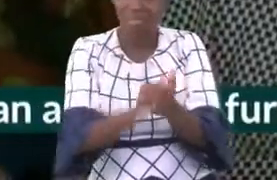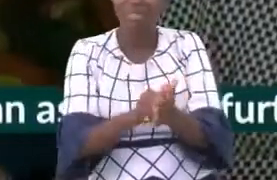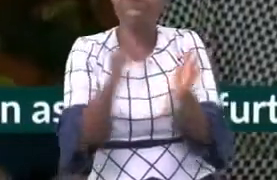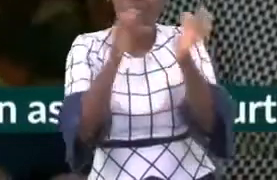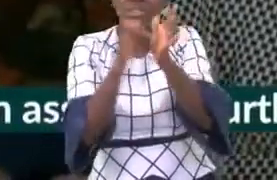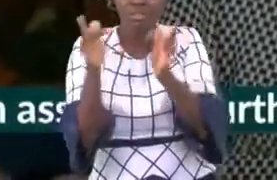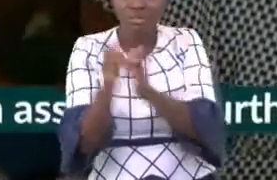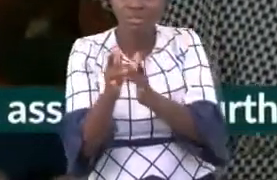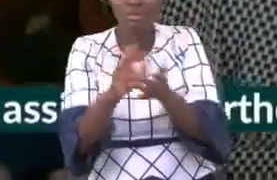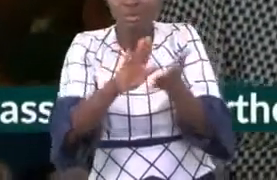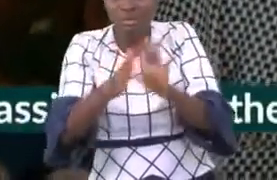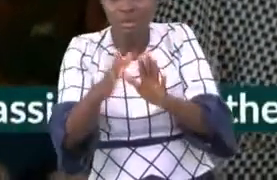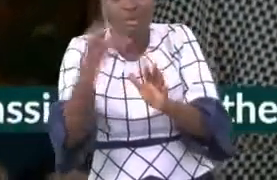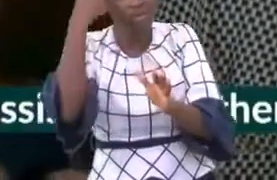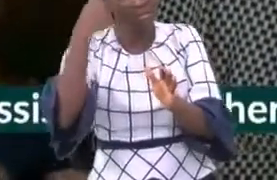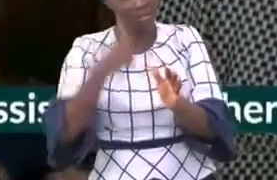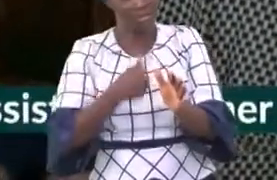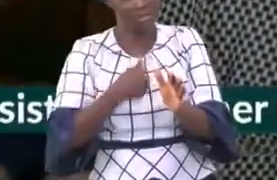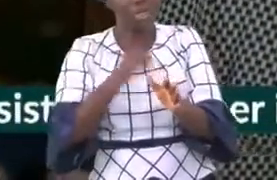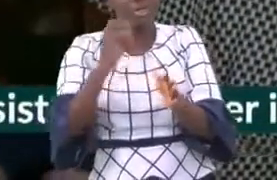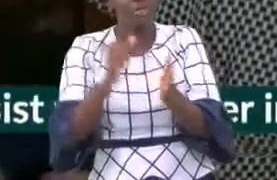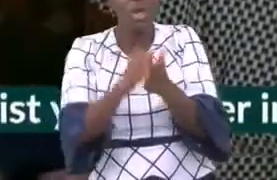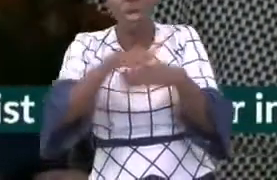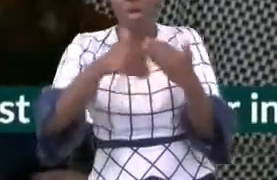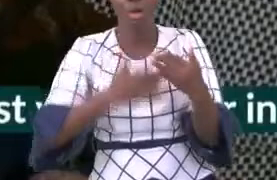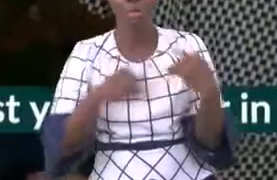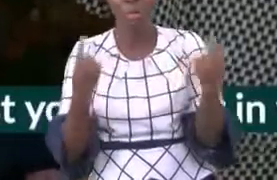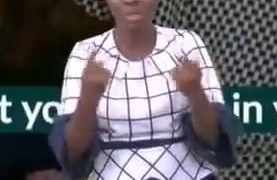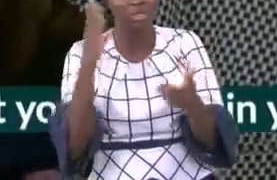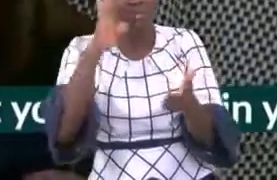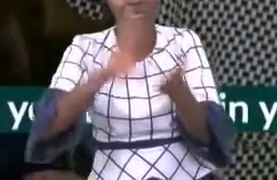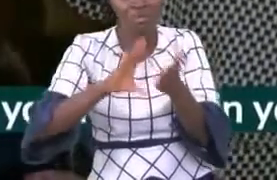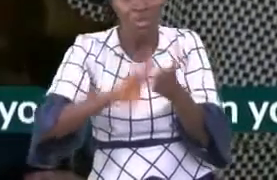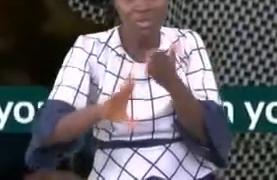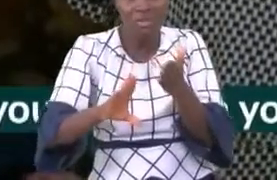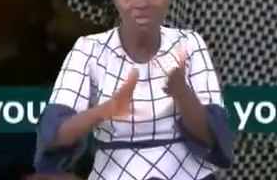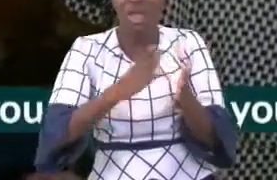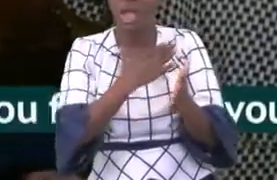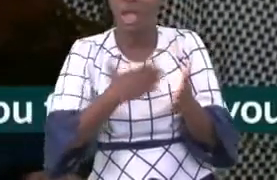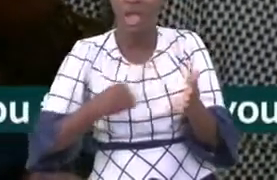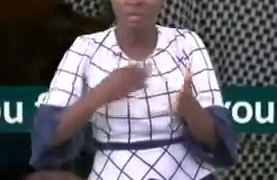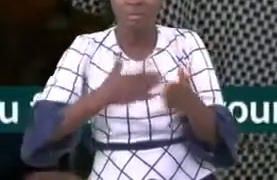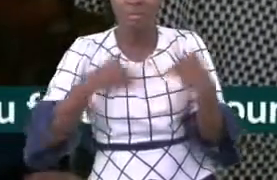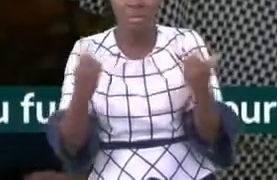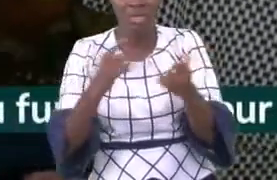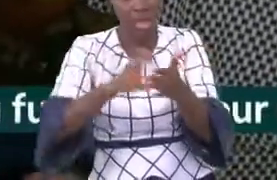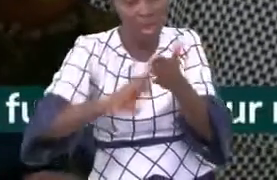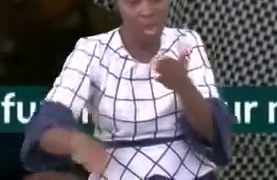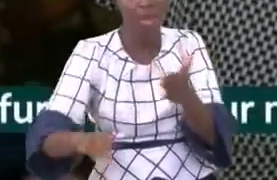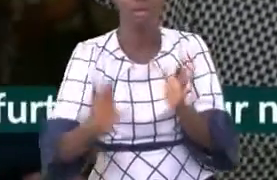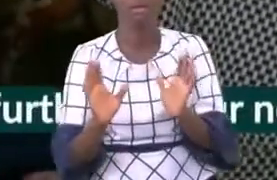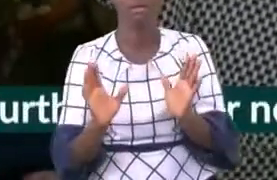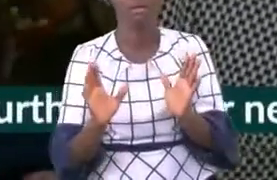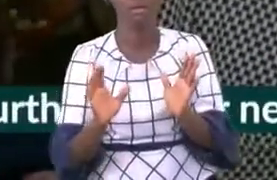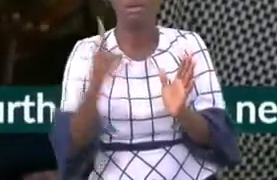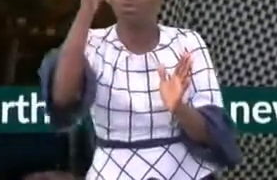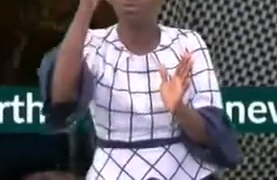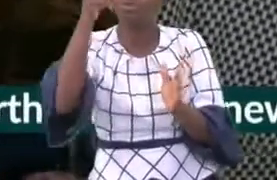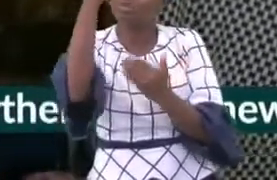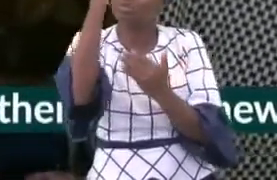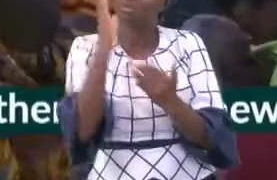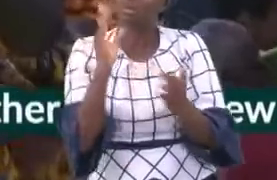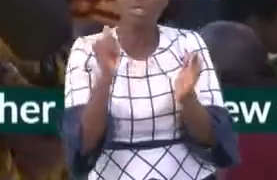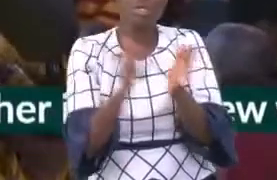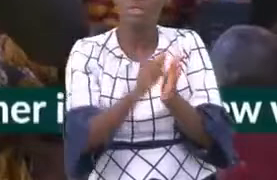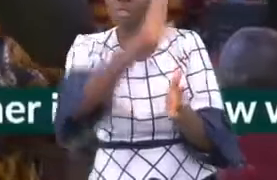will be forgiven and taken away. You are a God that will not lie. A God that will not fail. I